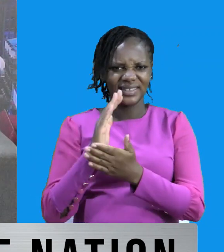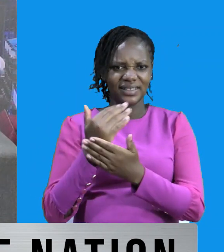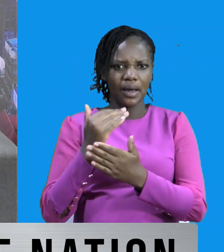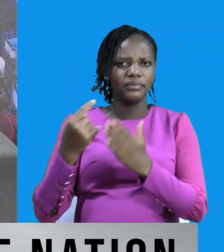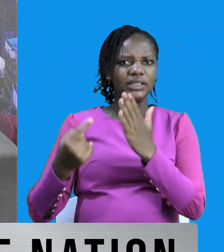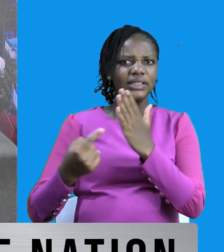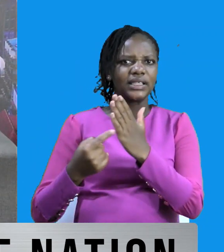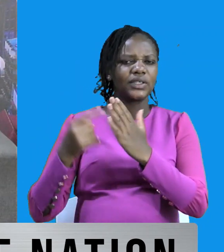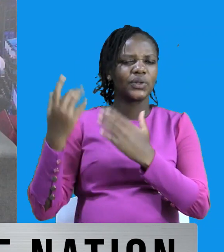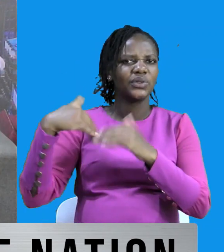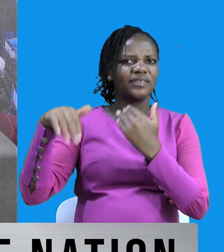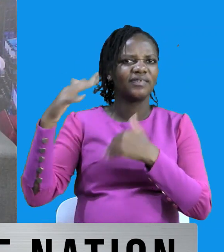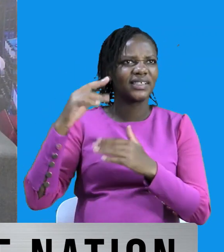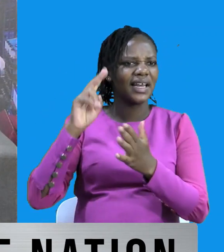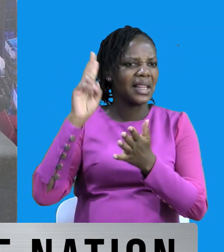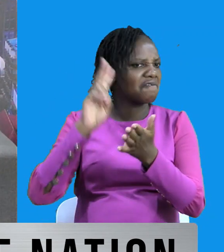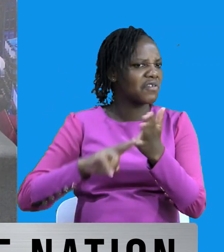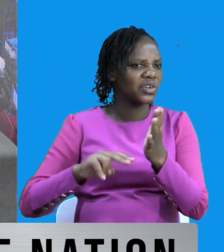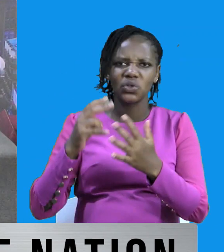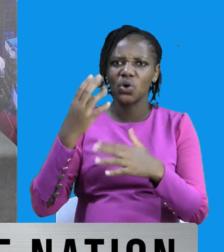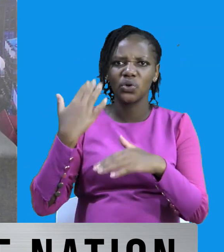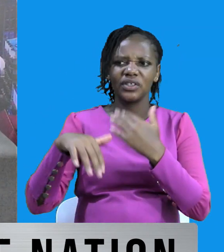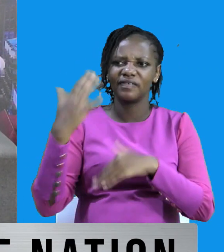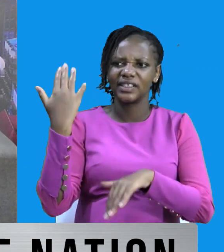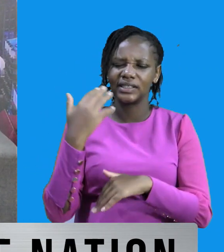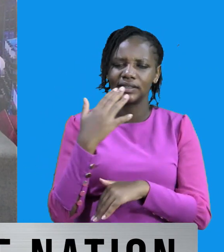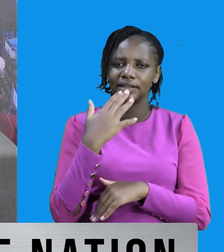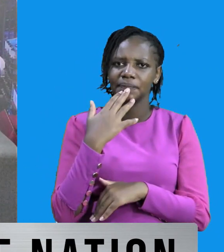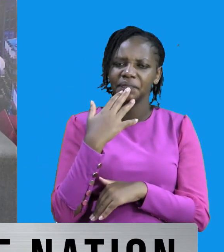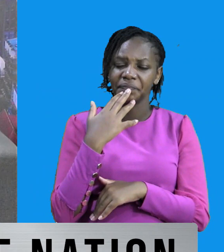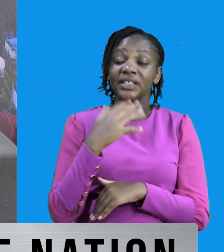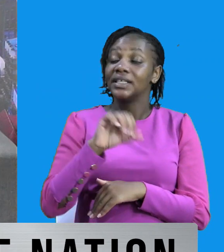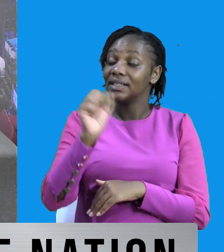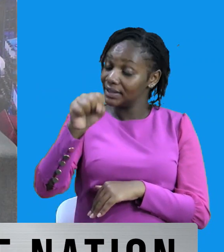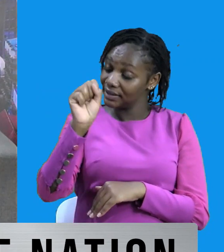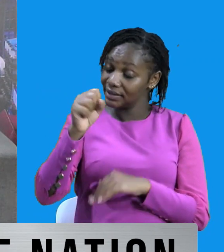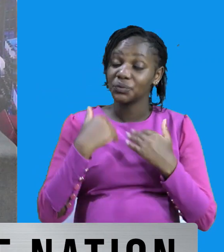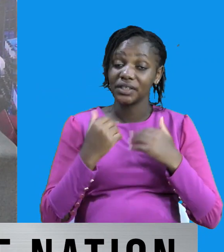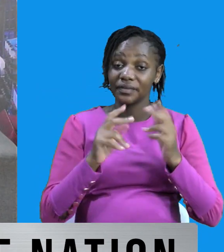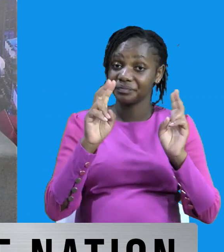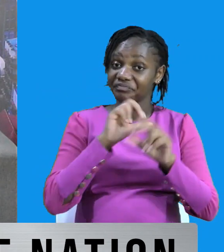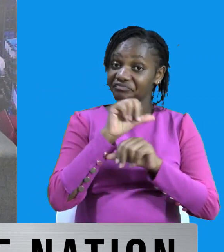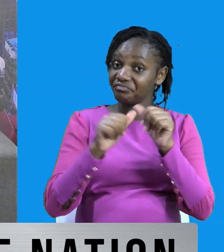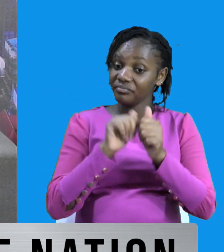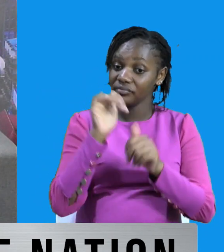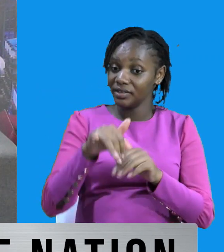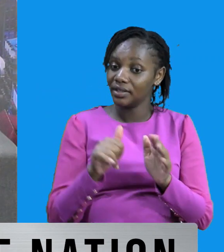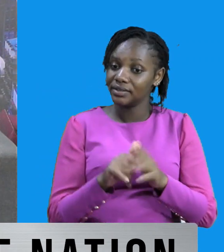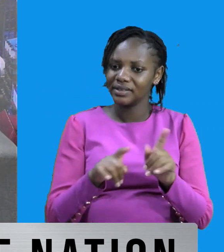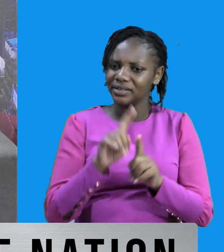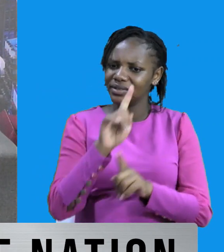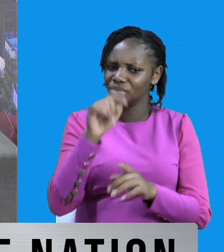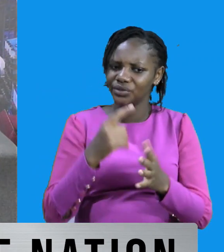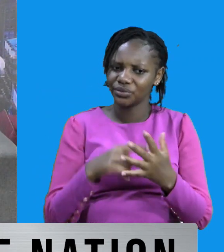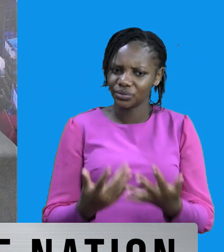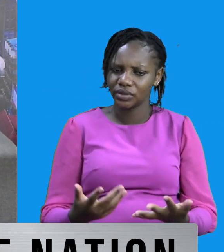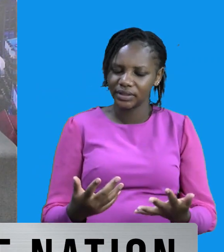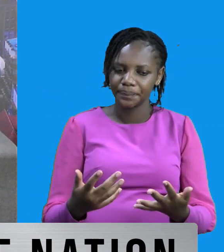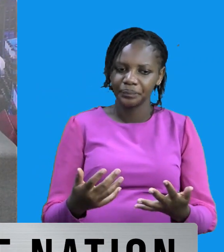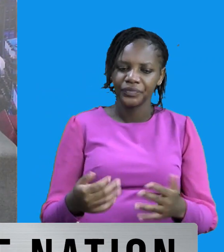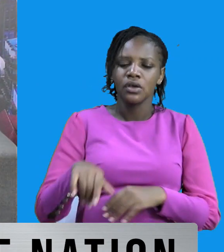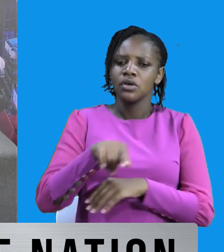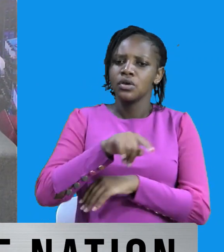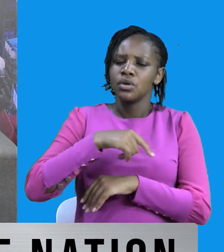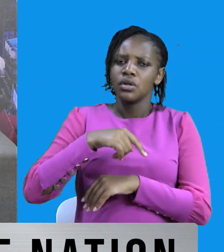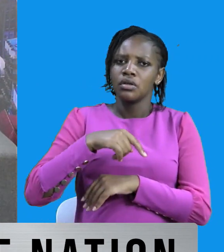universities we have. Are they polytechnics or what are they called? Yeah, Jonah, there have been issues about that. And the question is that we need to